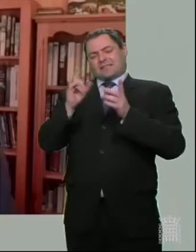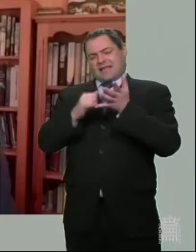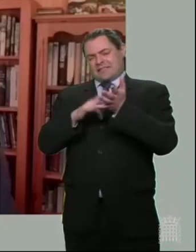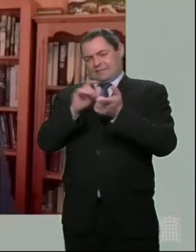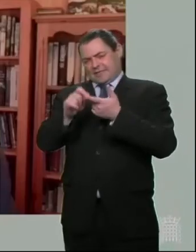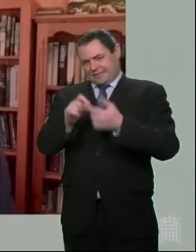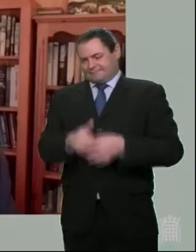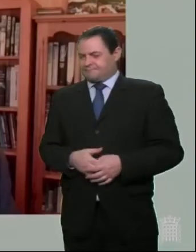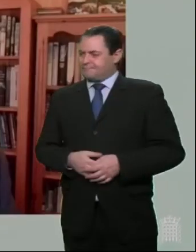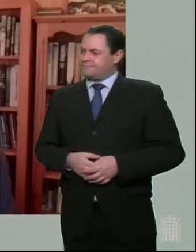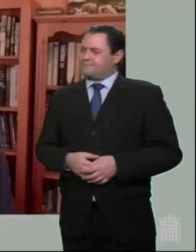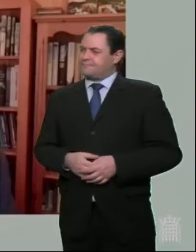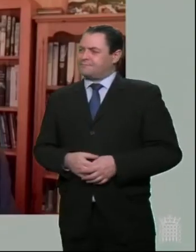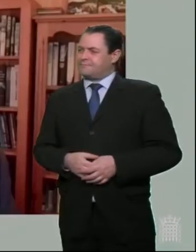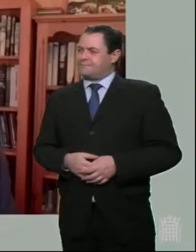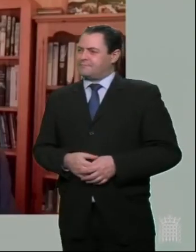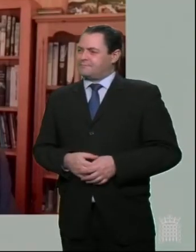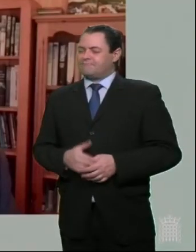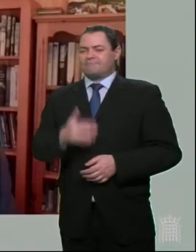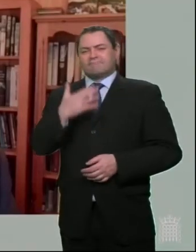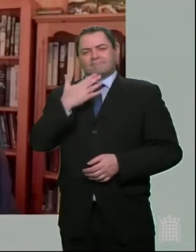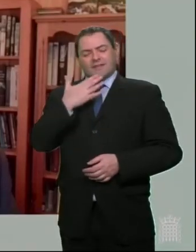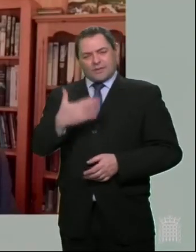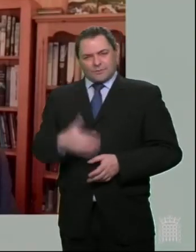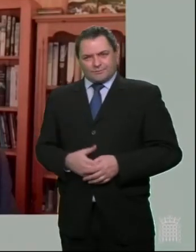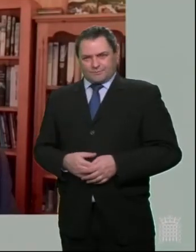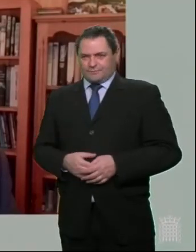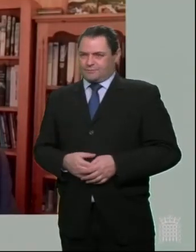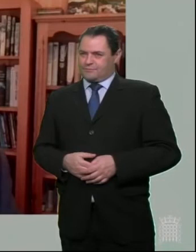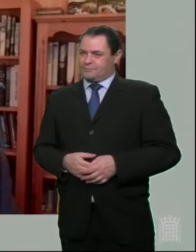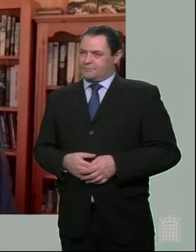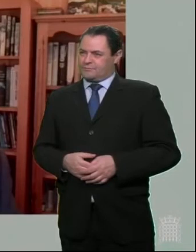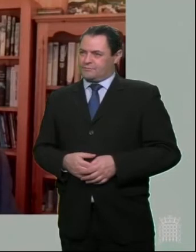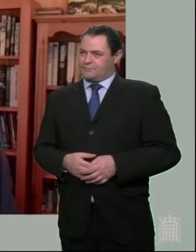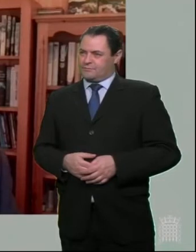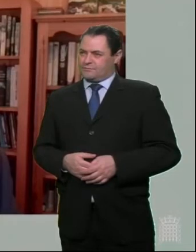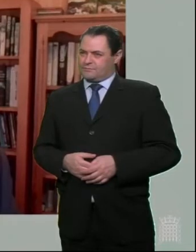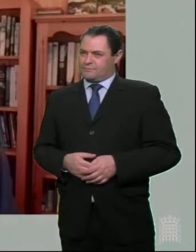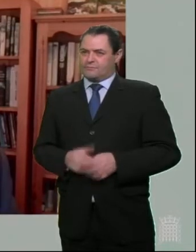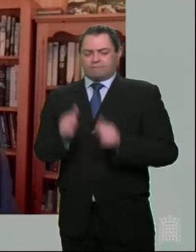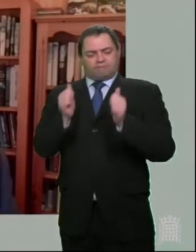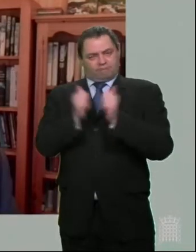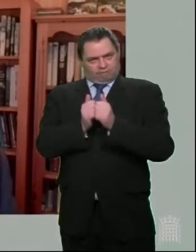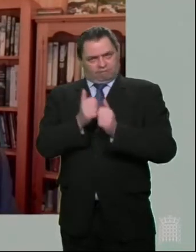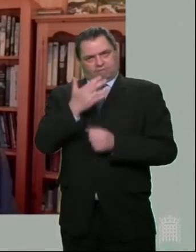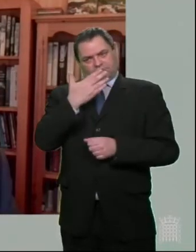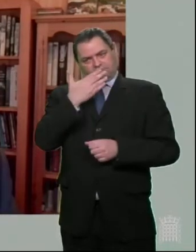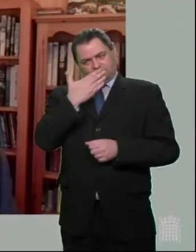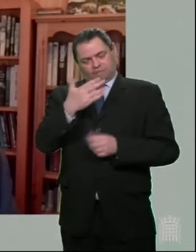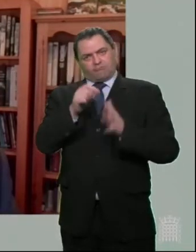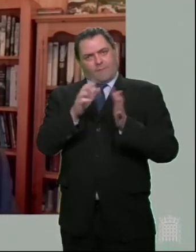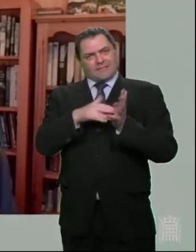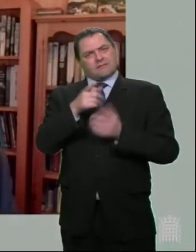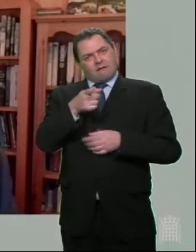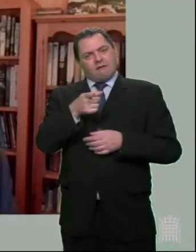Blackford. Thank you, Mr. Speaker. And can I associate myself with the remarks of the Prime Minister on the Holocaust? We all